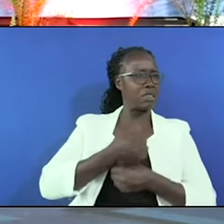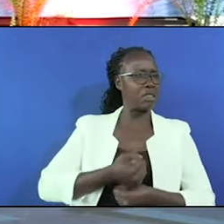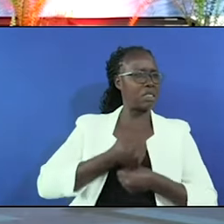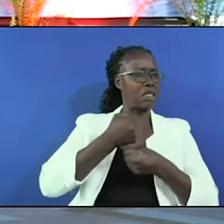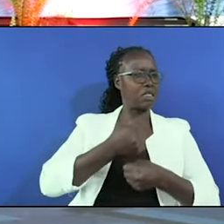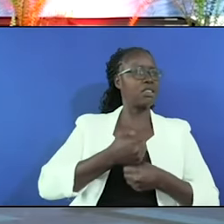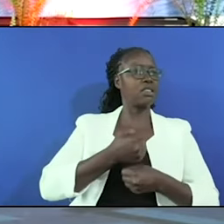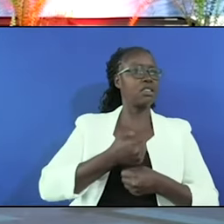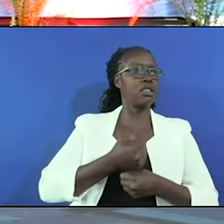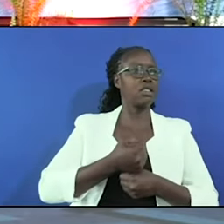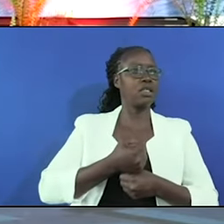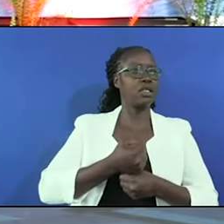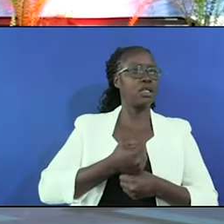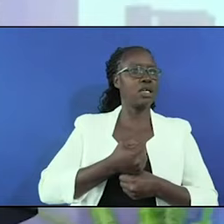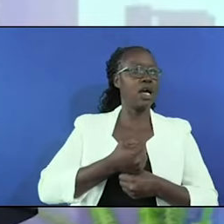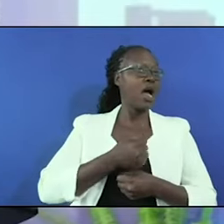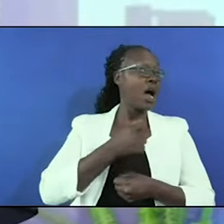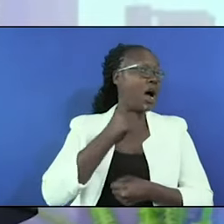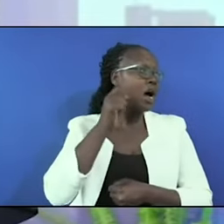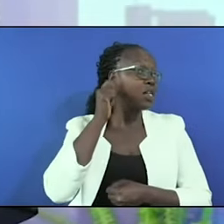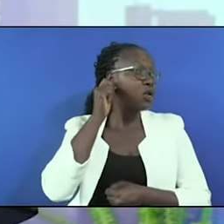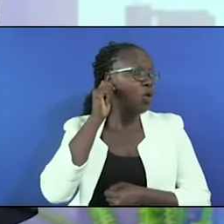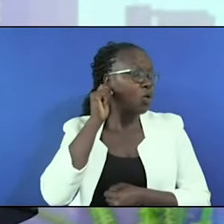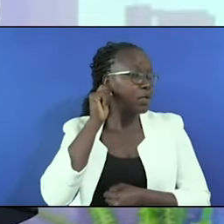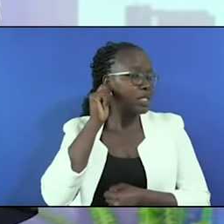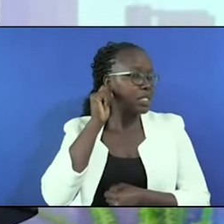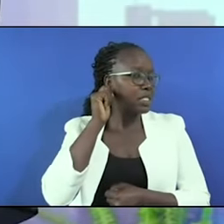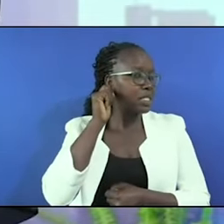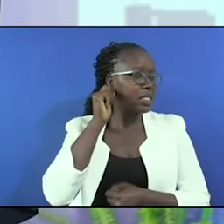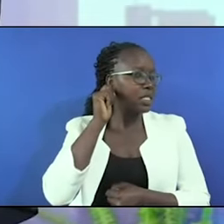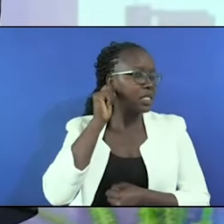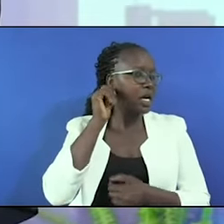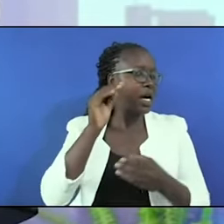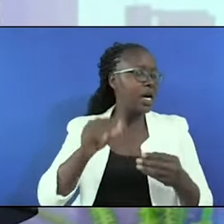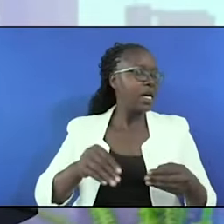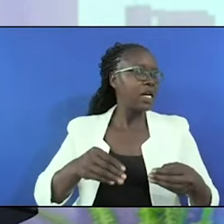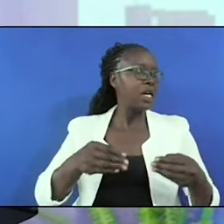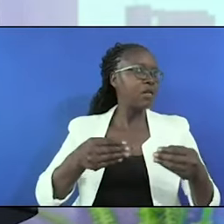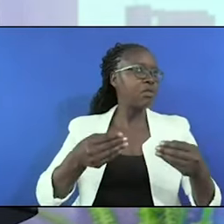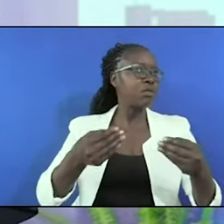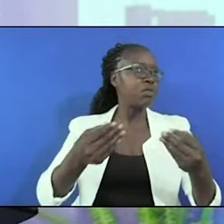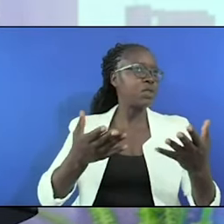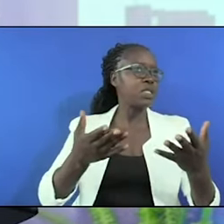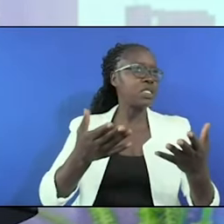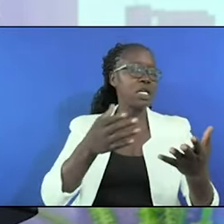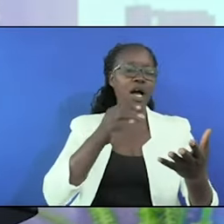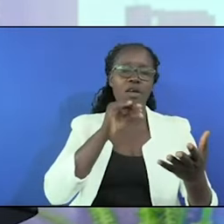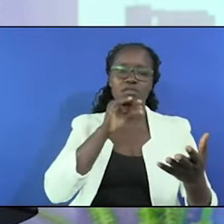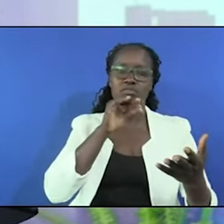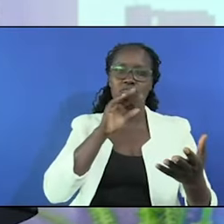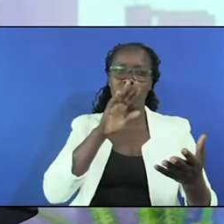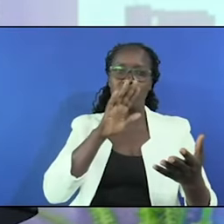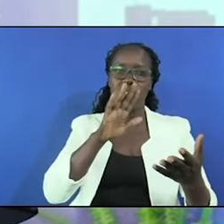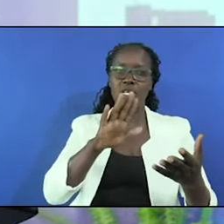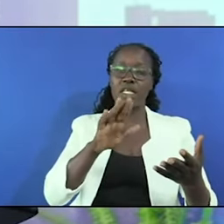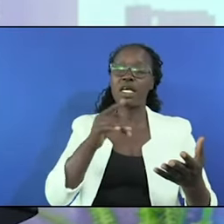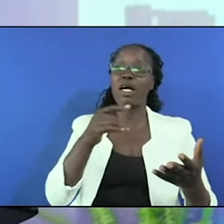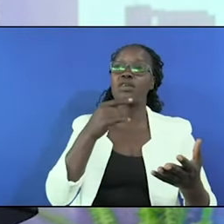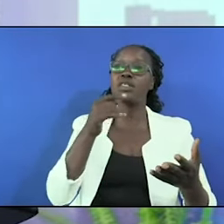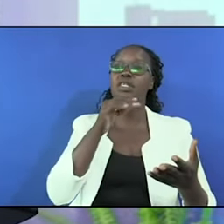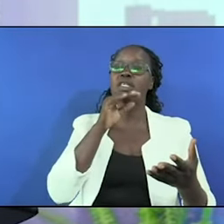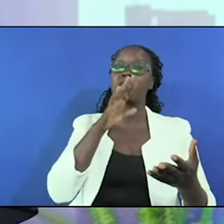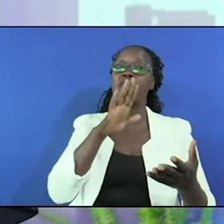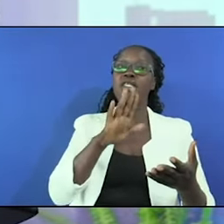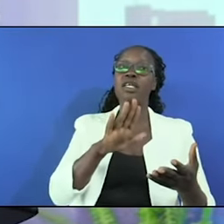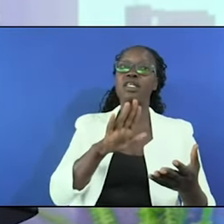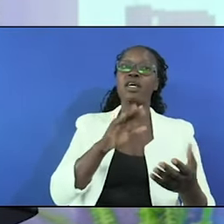trustingly and obediently, he brings up his son. I was telling the son of